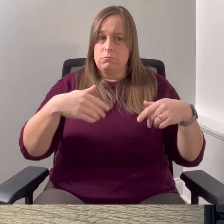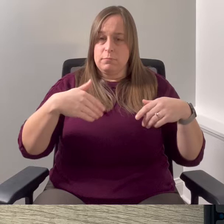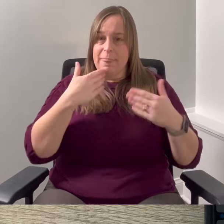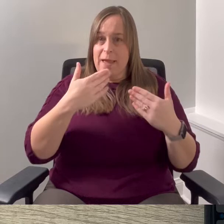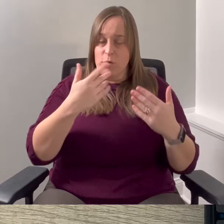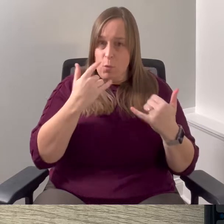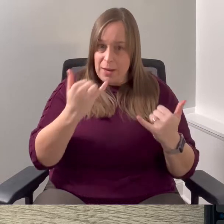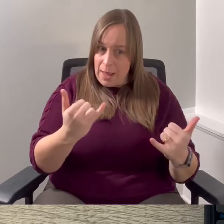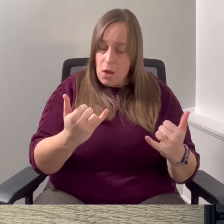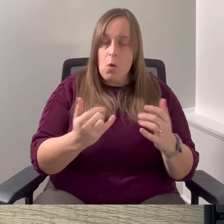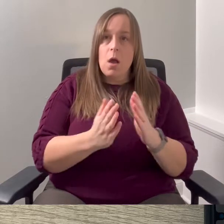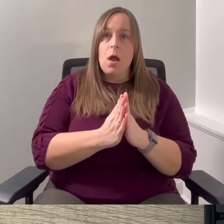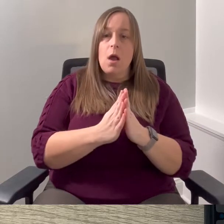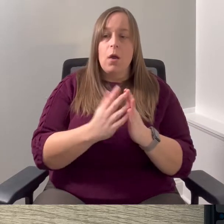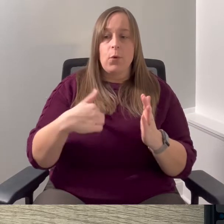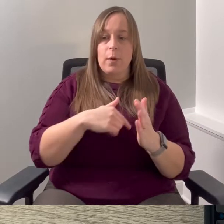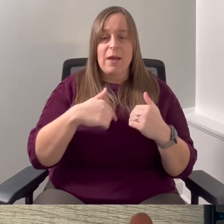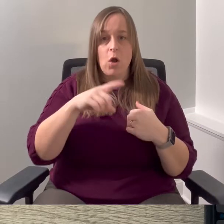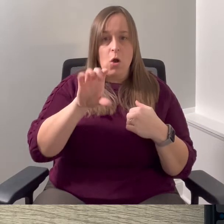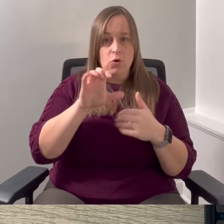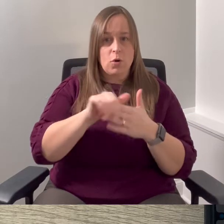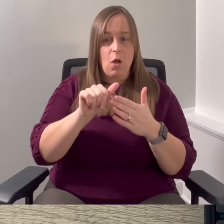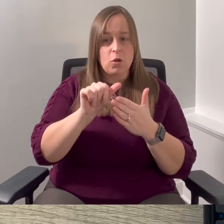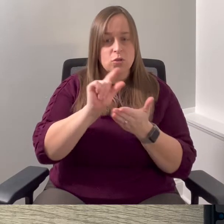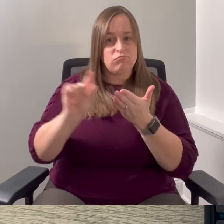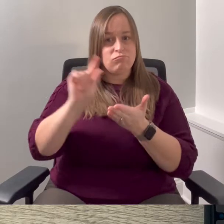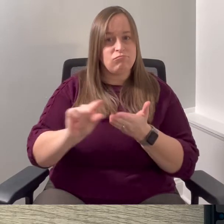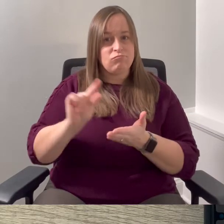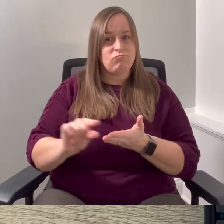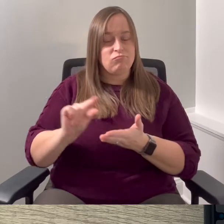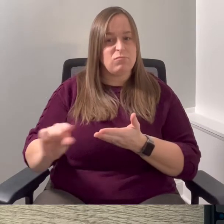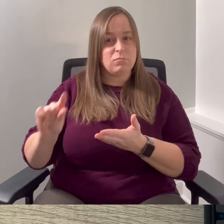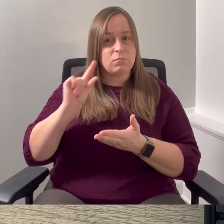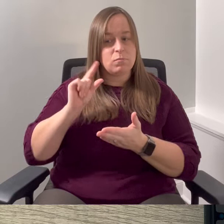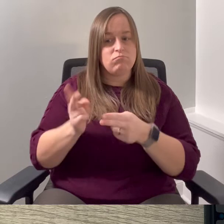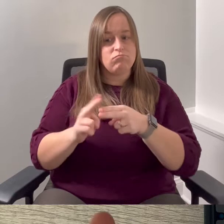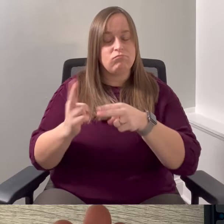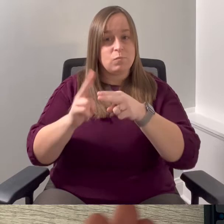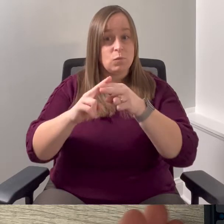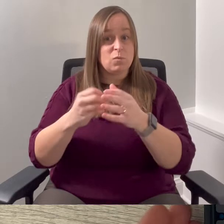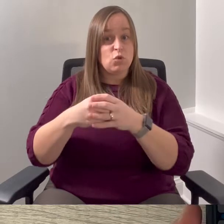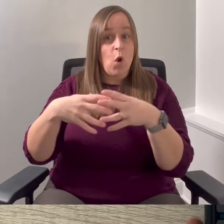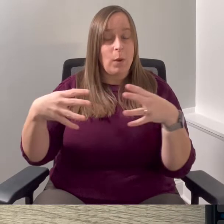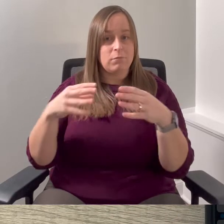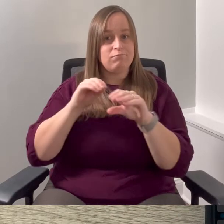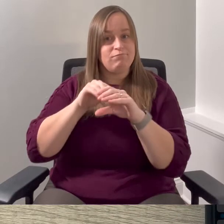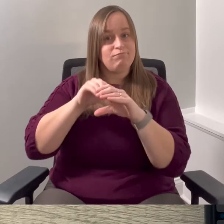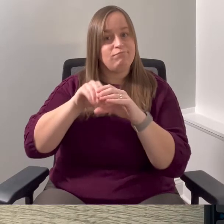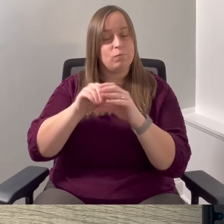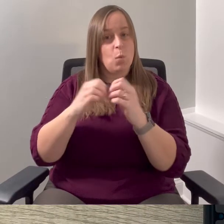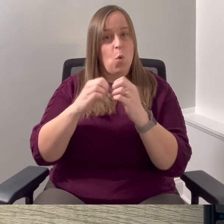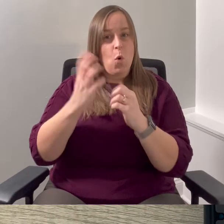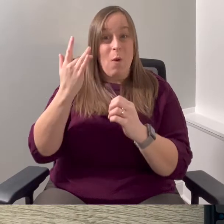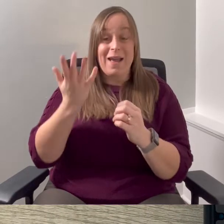And we have $100 set aside every month that goes into that just to keep it growing, because guess what?